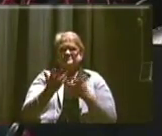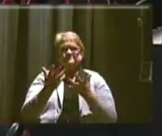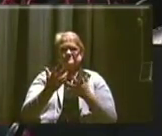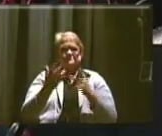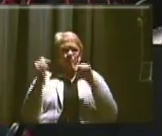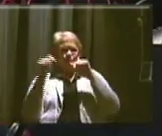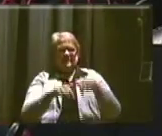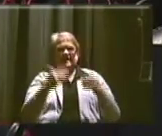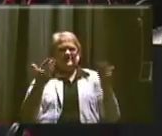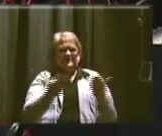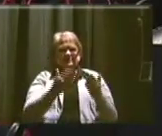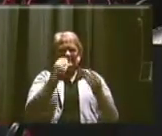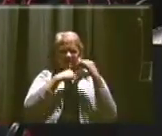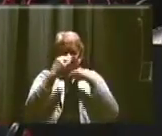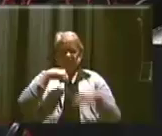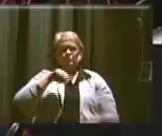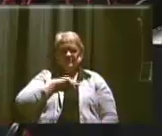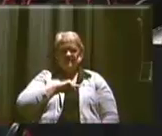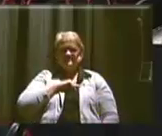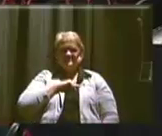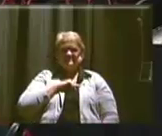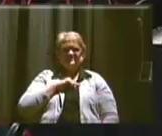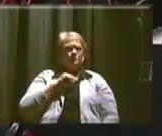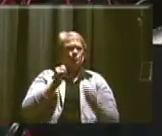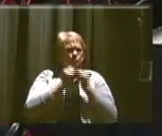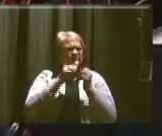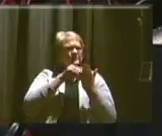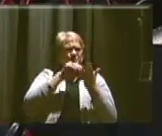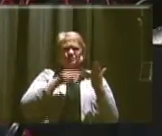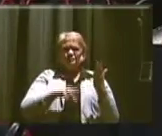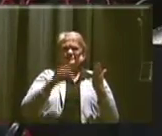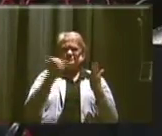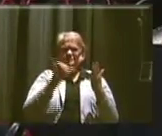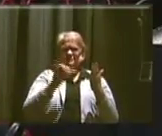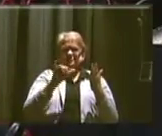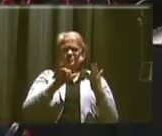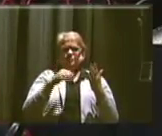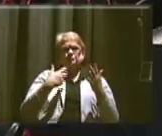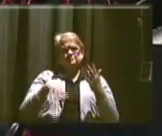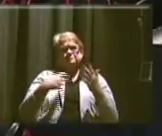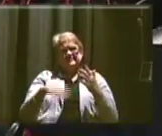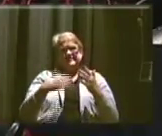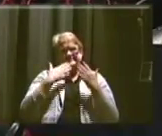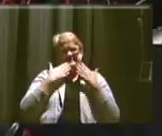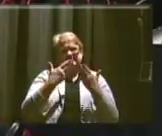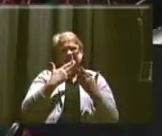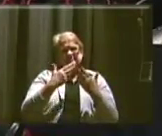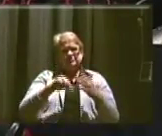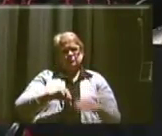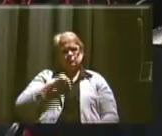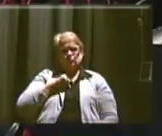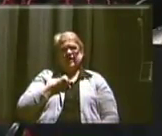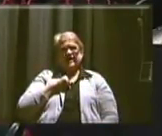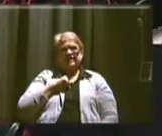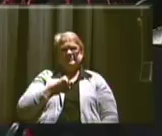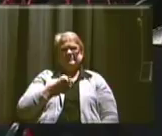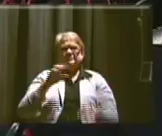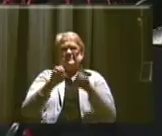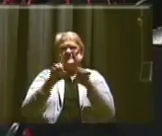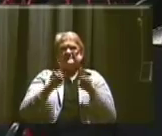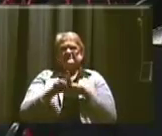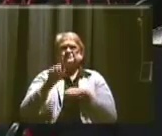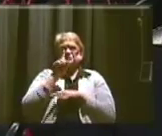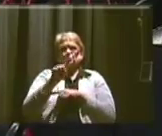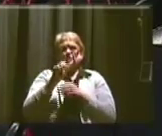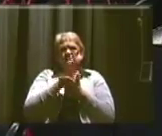dinner with our fine students, and I cannot say enough how proud I am to be the District 1 School